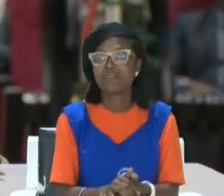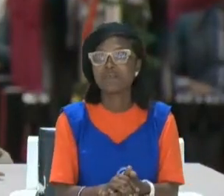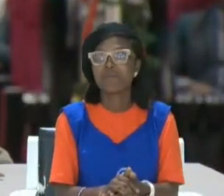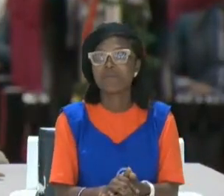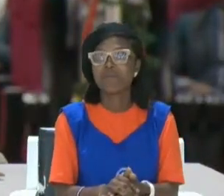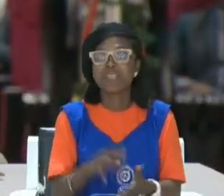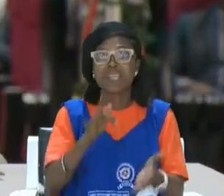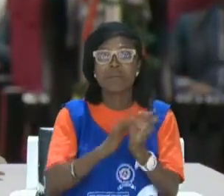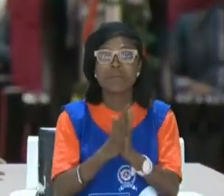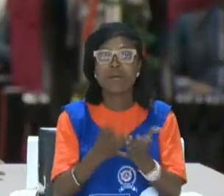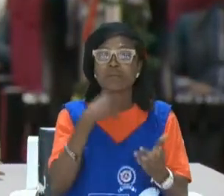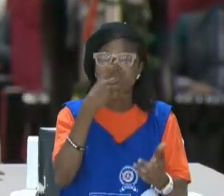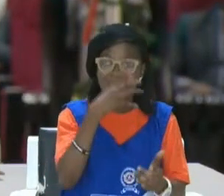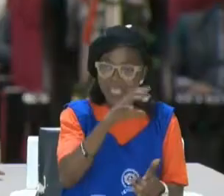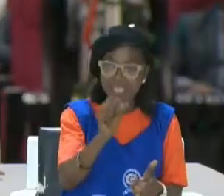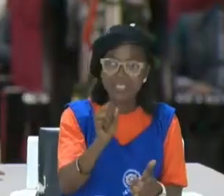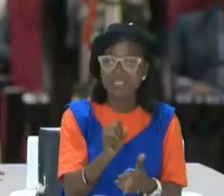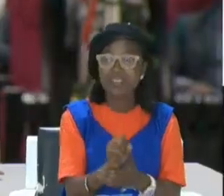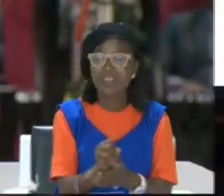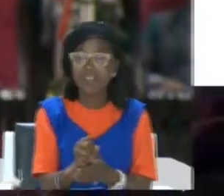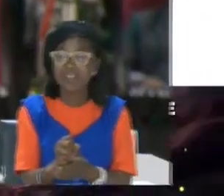The Bible says,